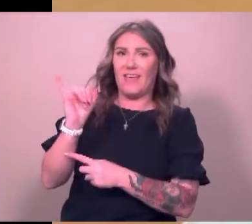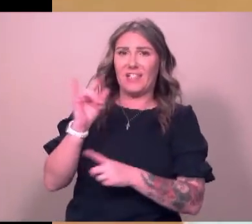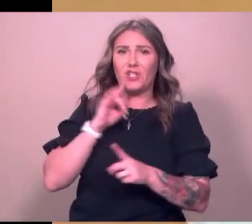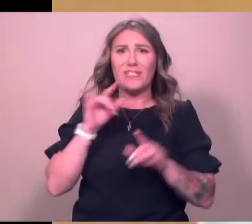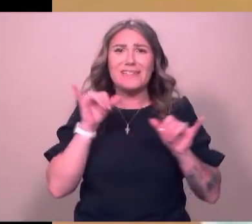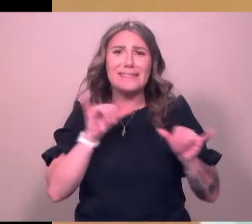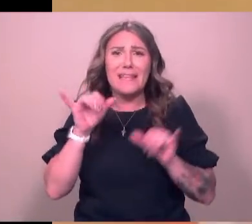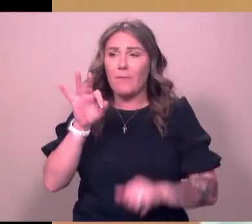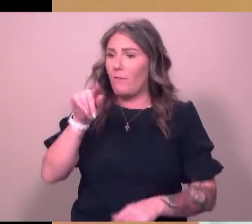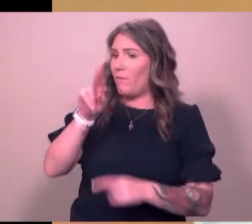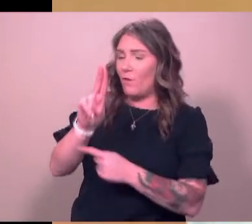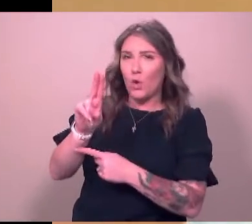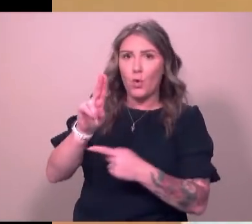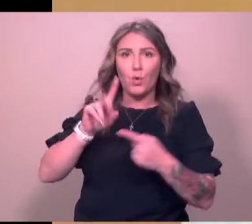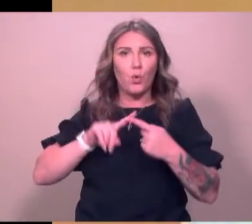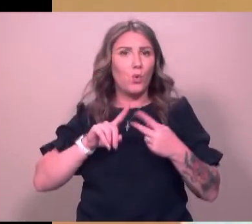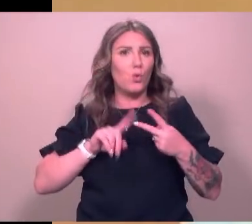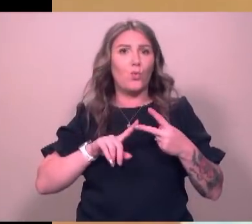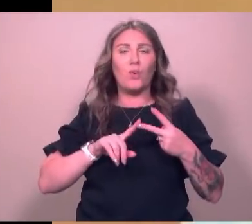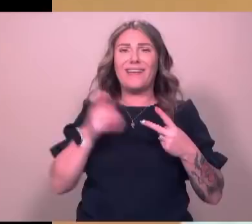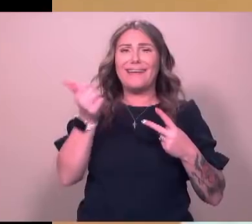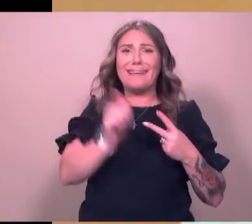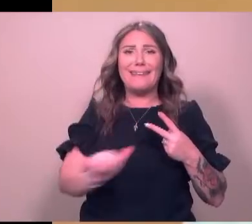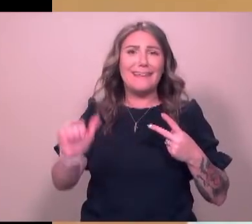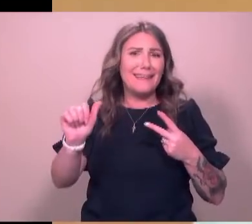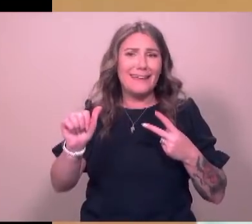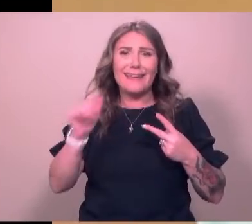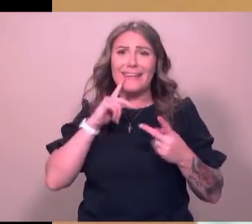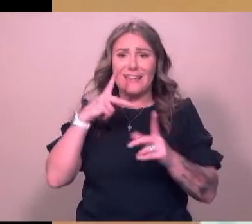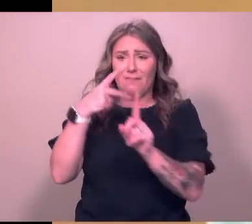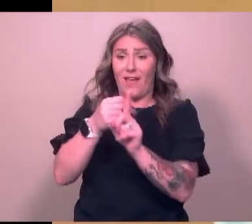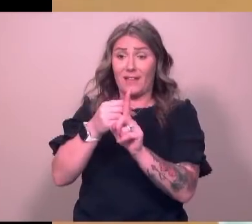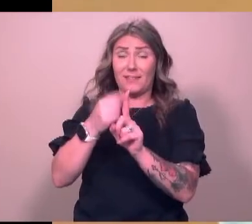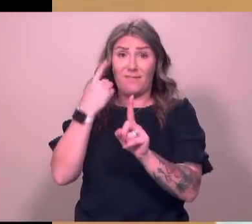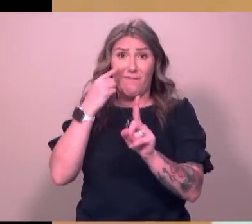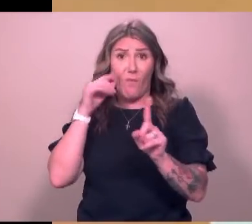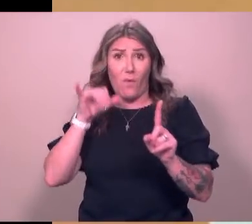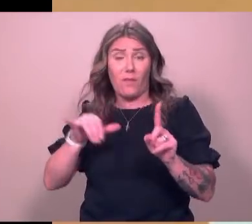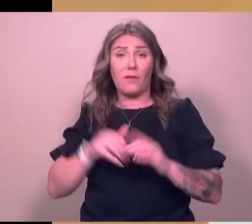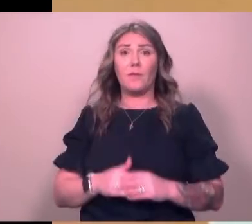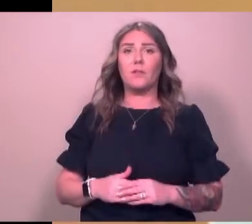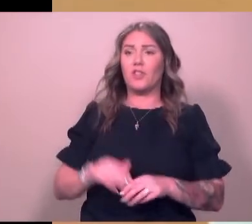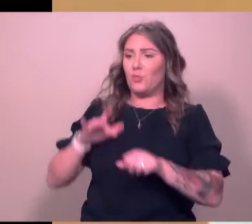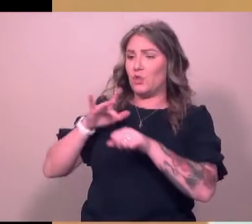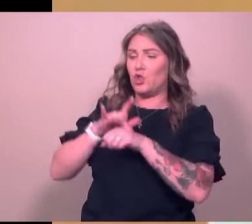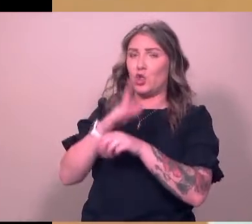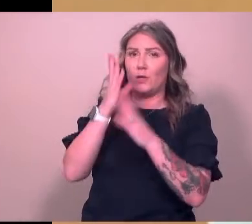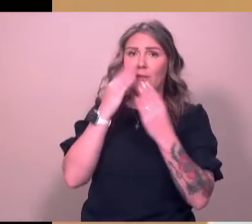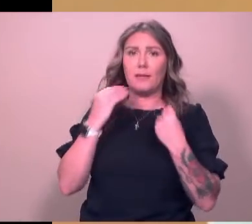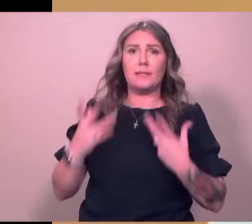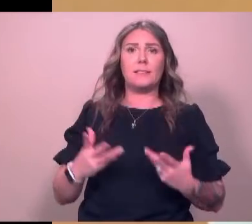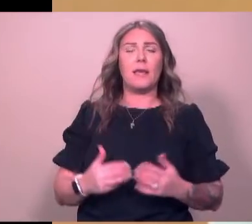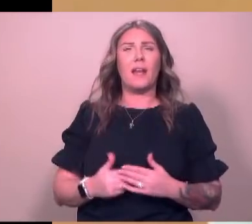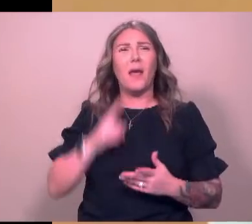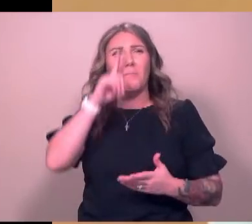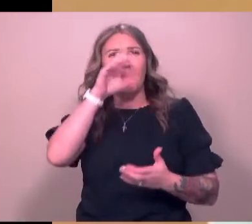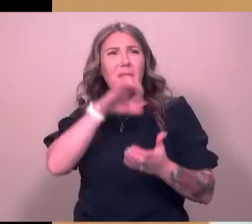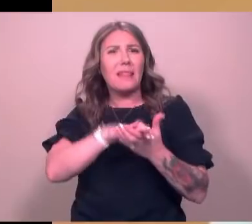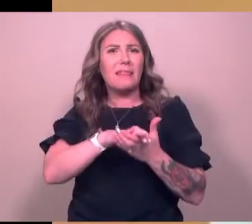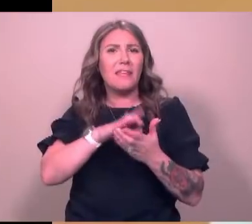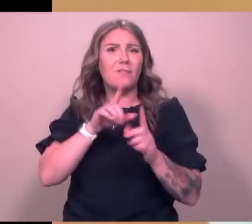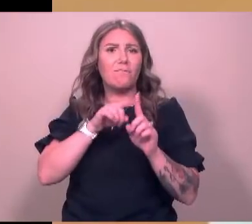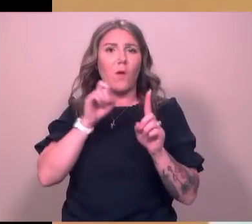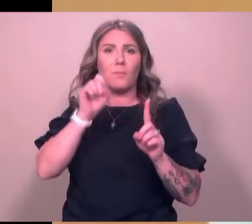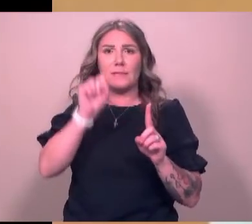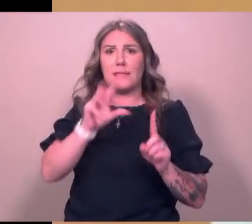flu vaccines, any vaccine. There was some early data, I believe out of South